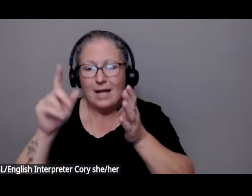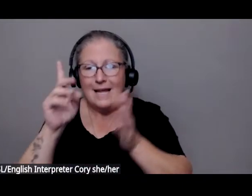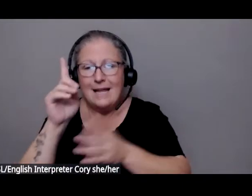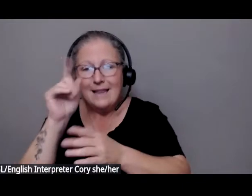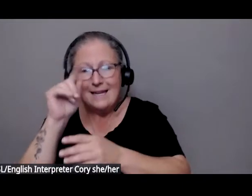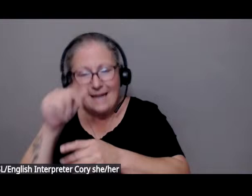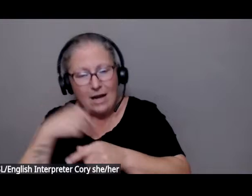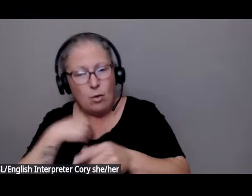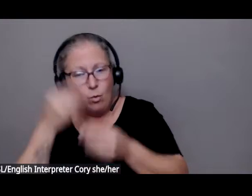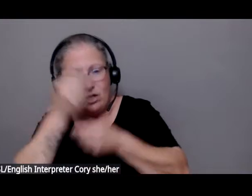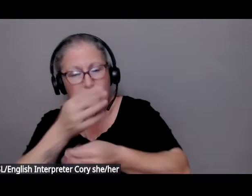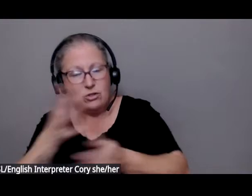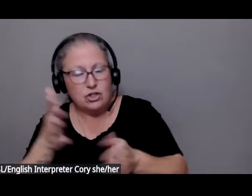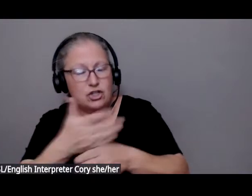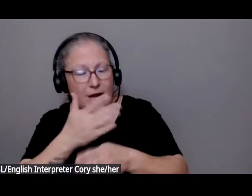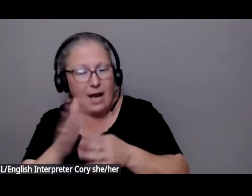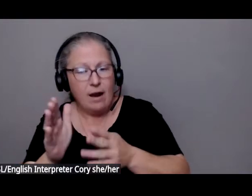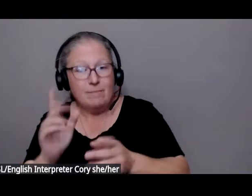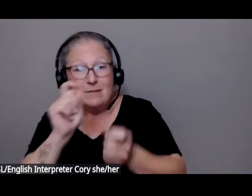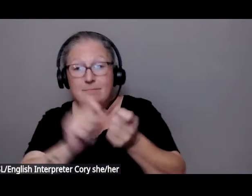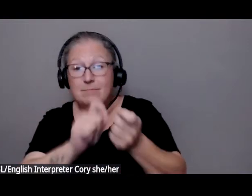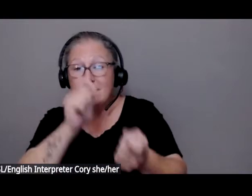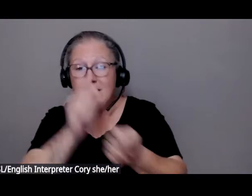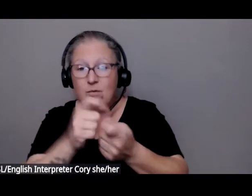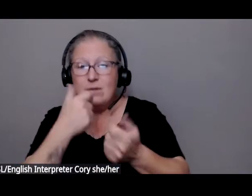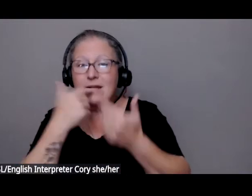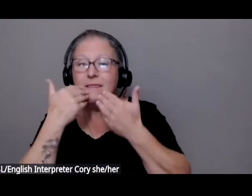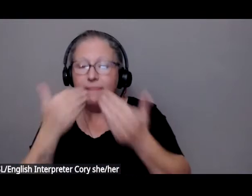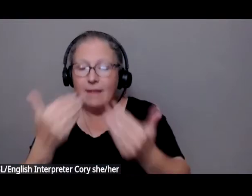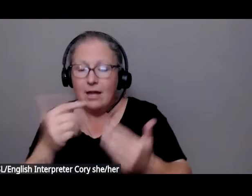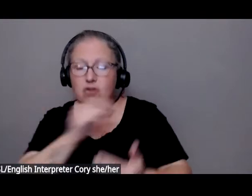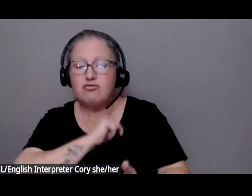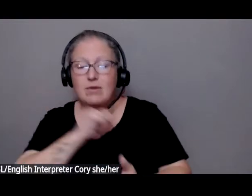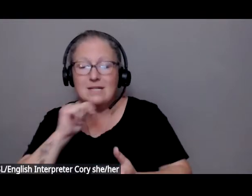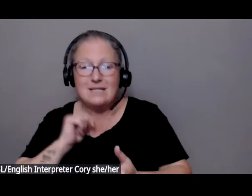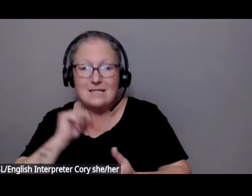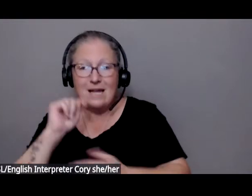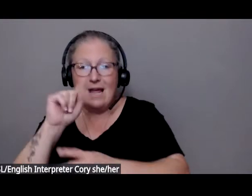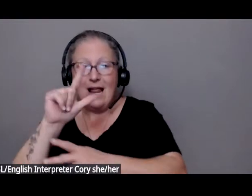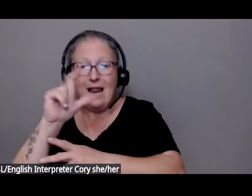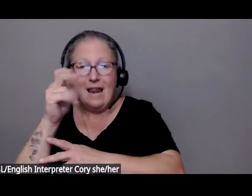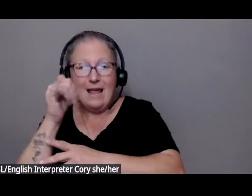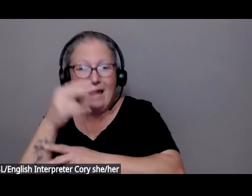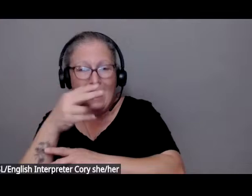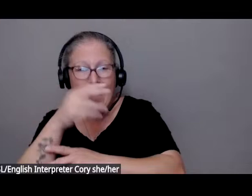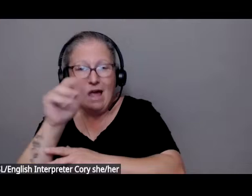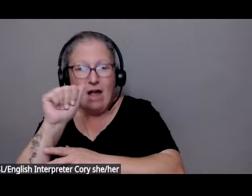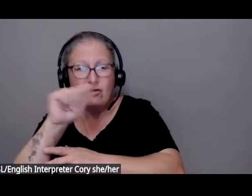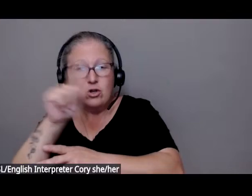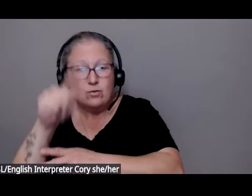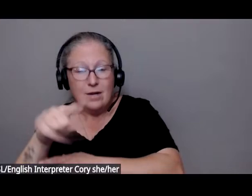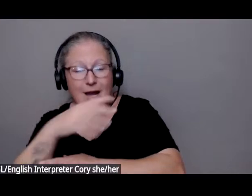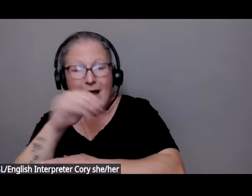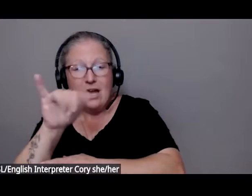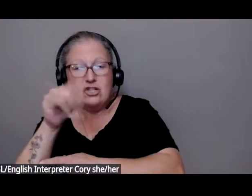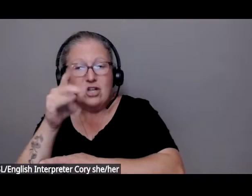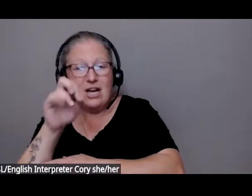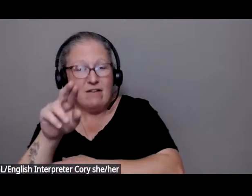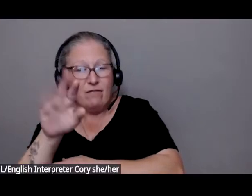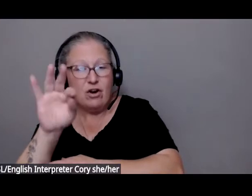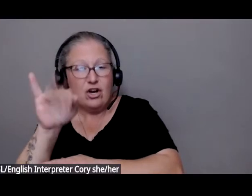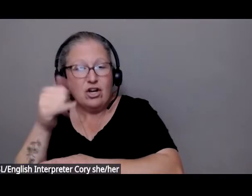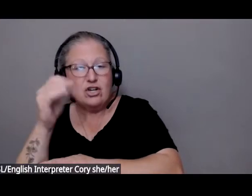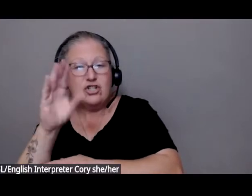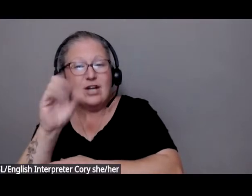shared. Specifically, I want to thank trustees Ligia Andrade Zuniga and Jennifer Jacobson for